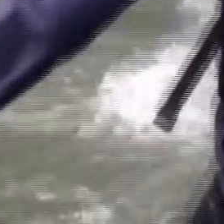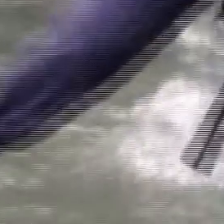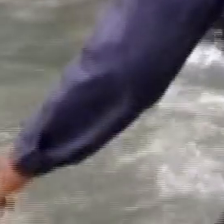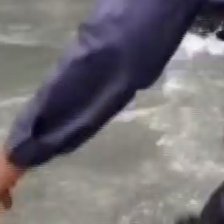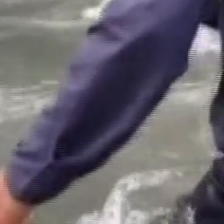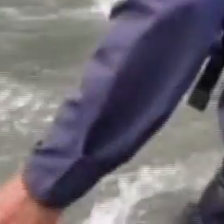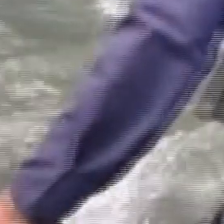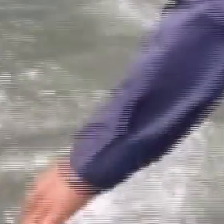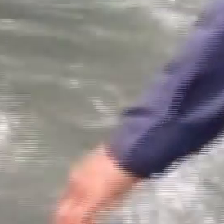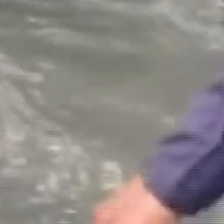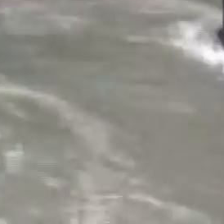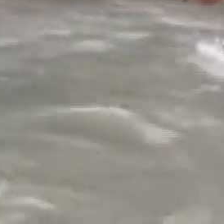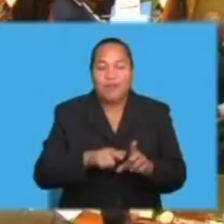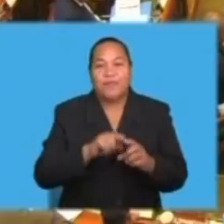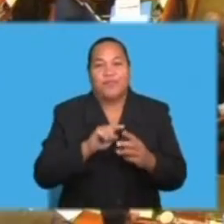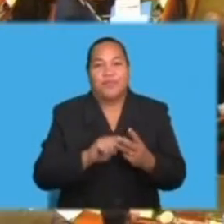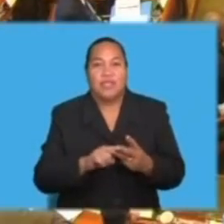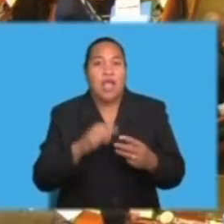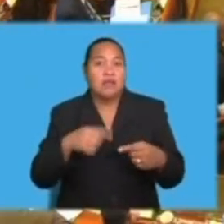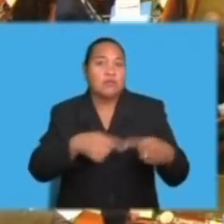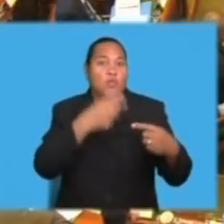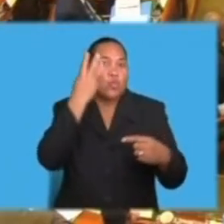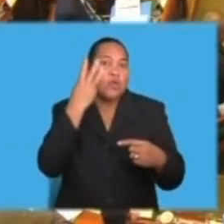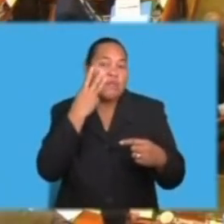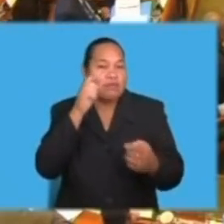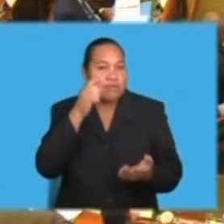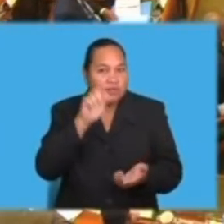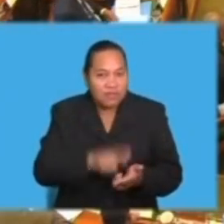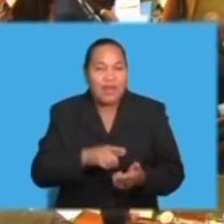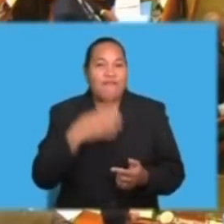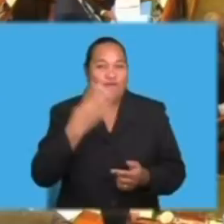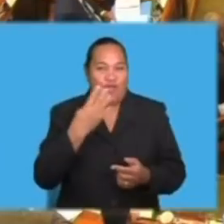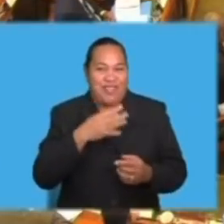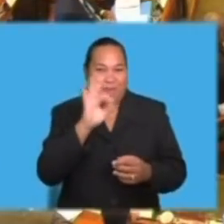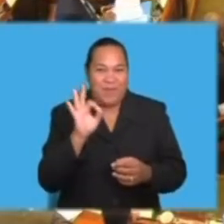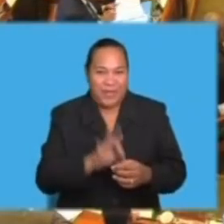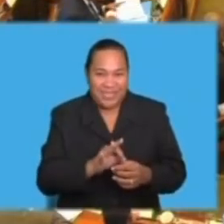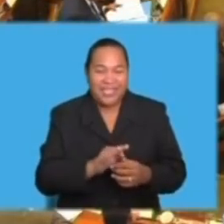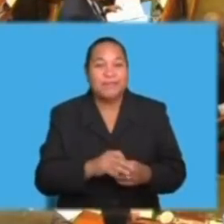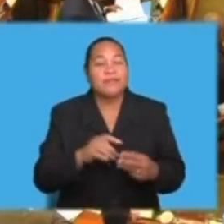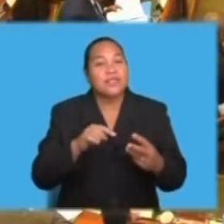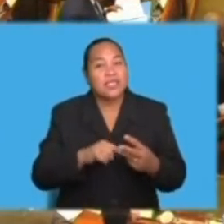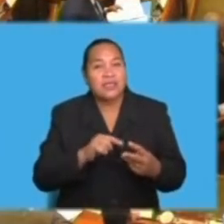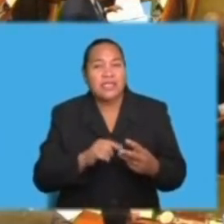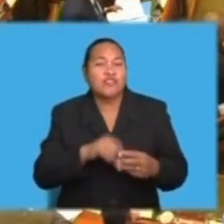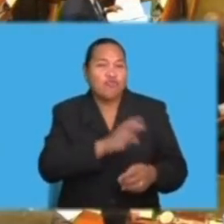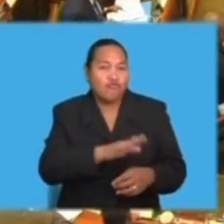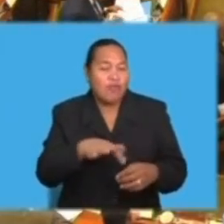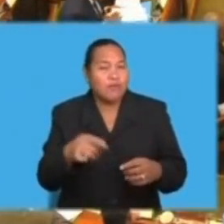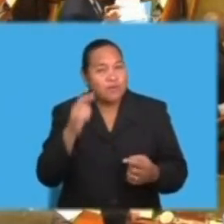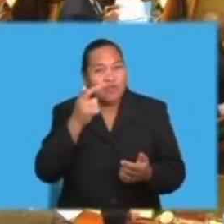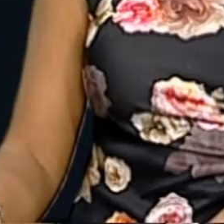3%, reduction of crimes against women by 14%, and reduction of crimes against children by